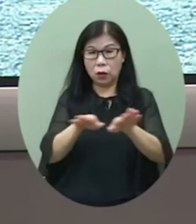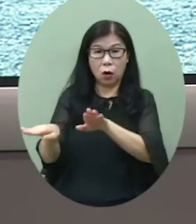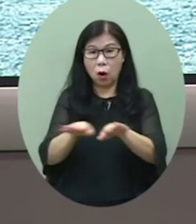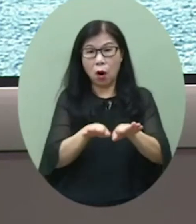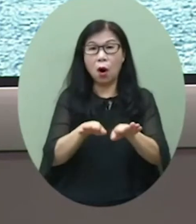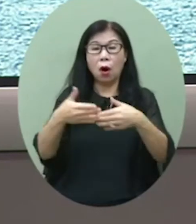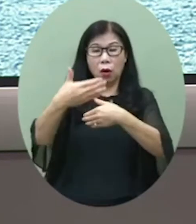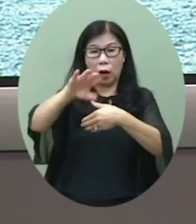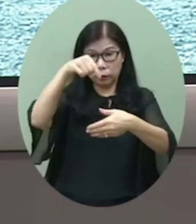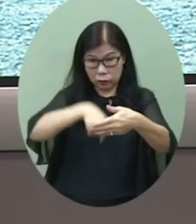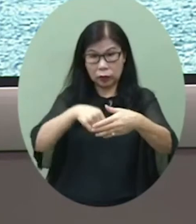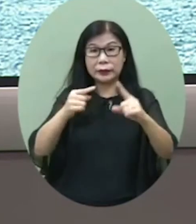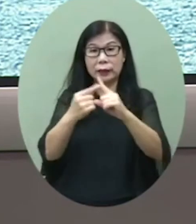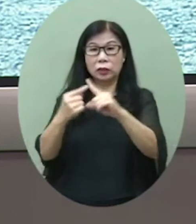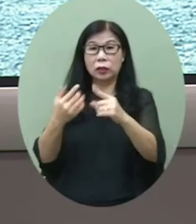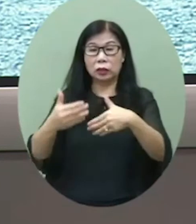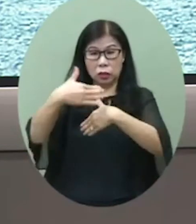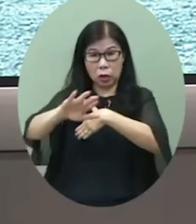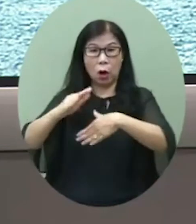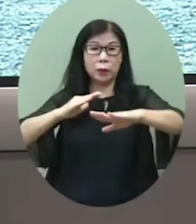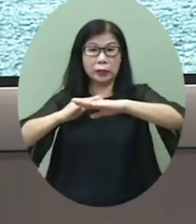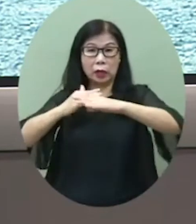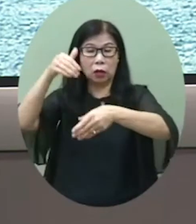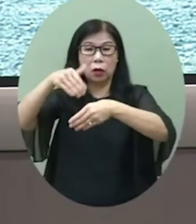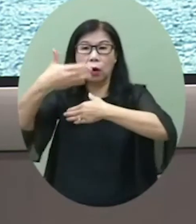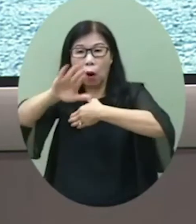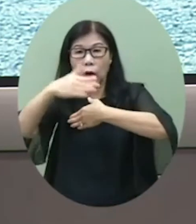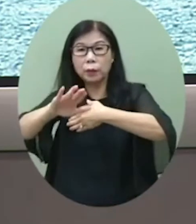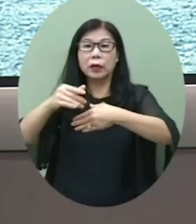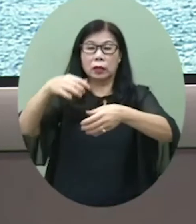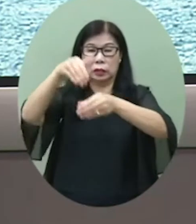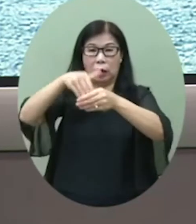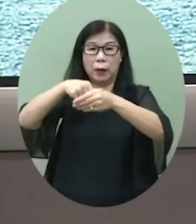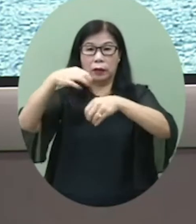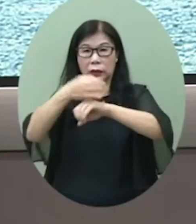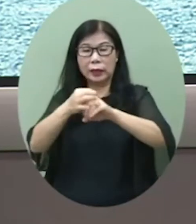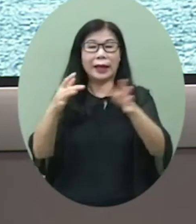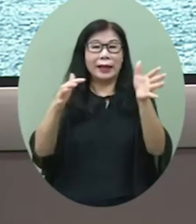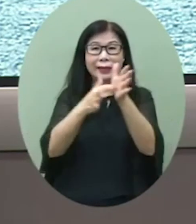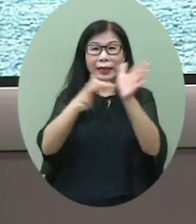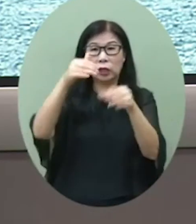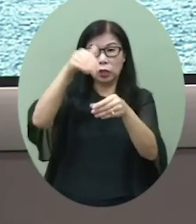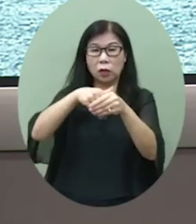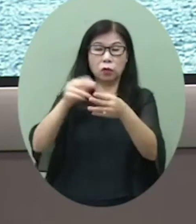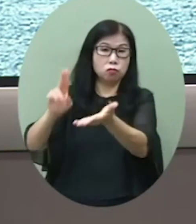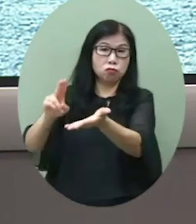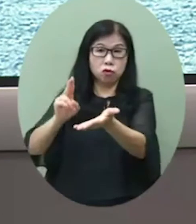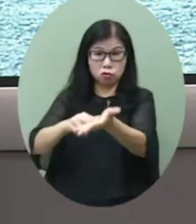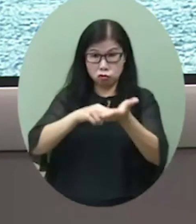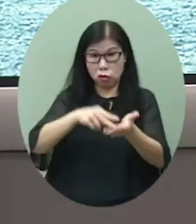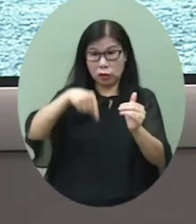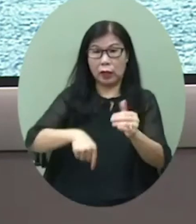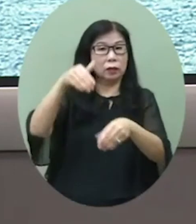the election over several days instead of on just the 6th of September. Also, we do not allow people outside of Hong Kong